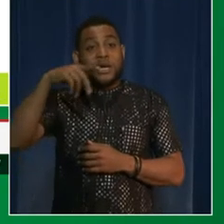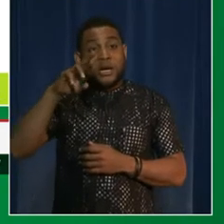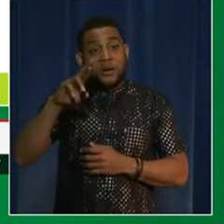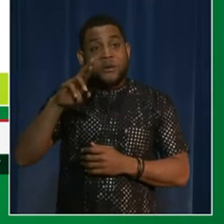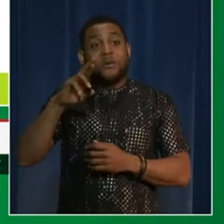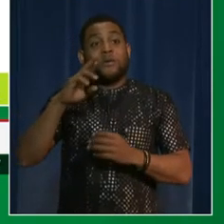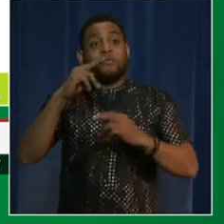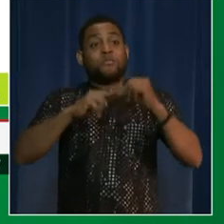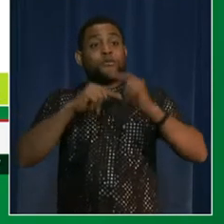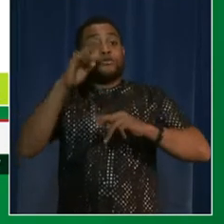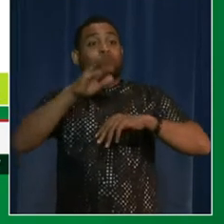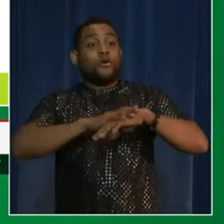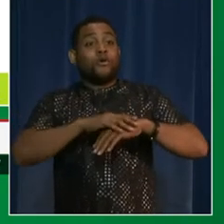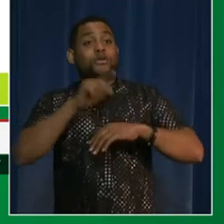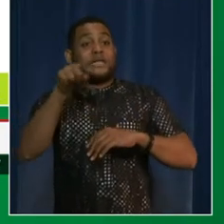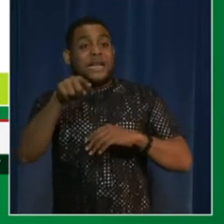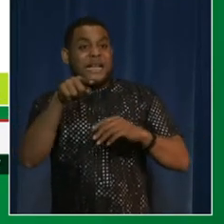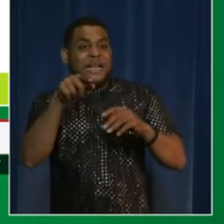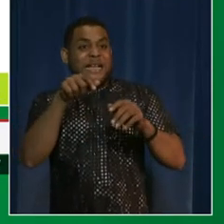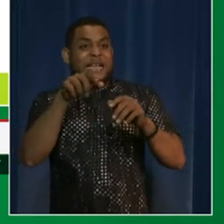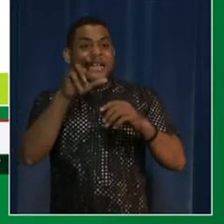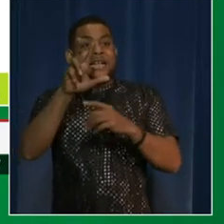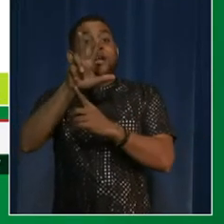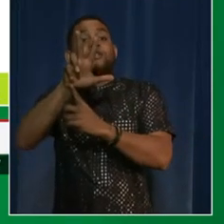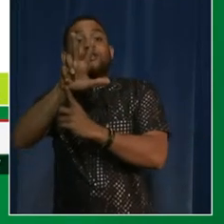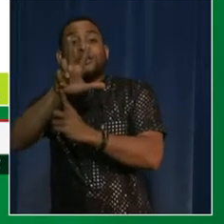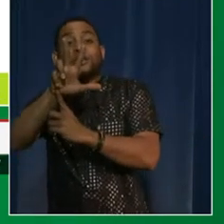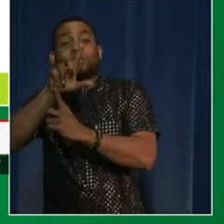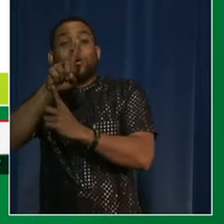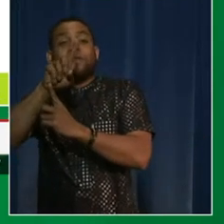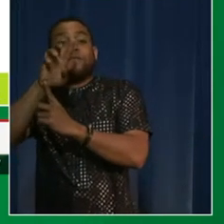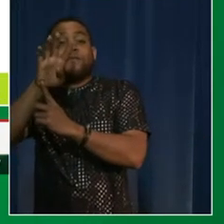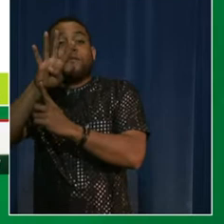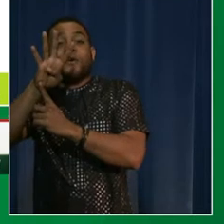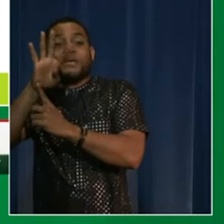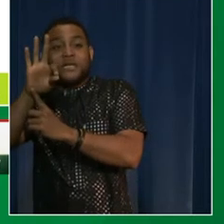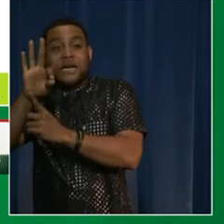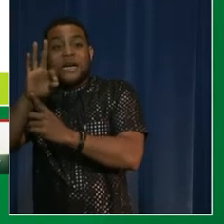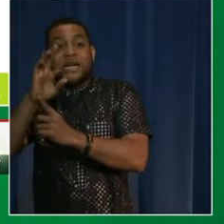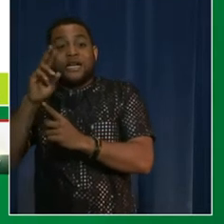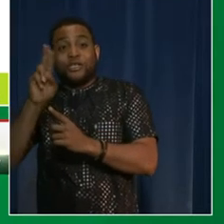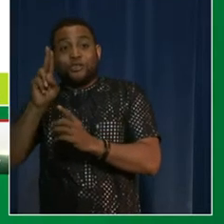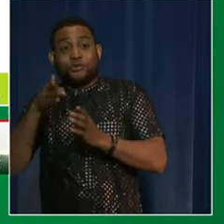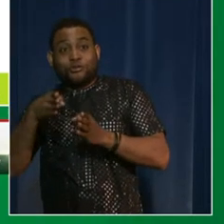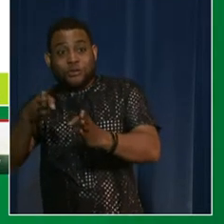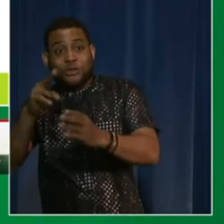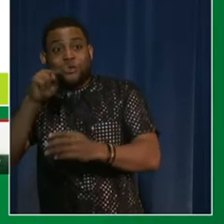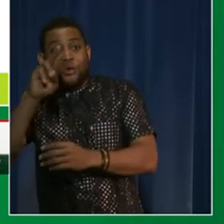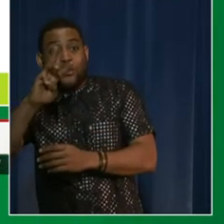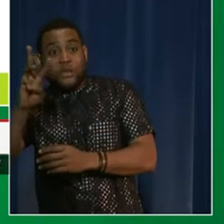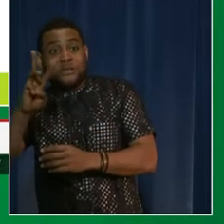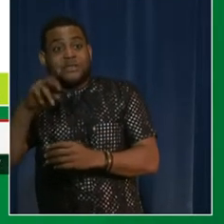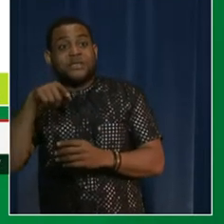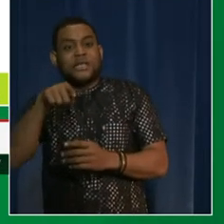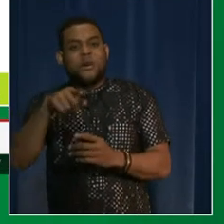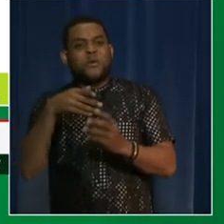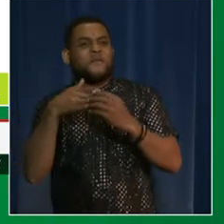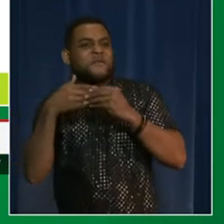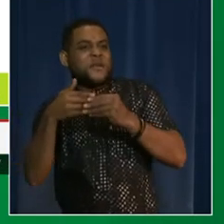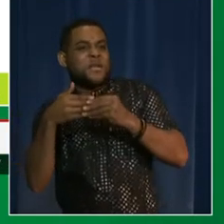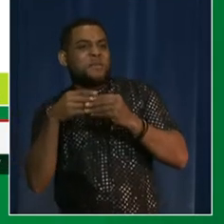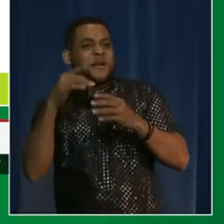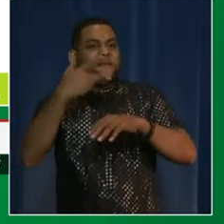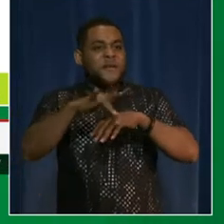Northwest, from general office use to a flexible space to be used by the Junior Achievement of Greater